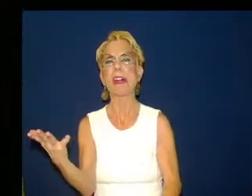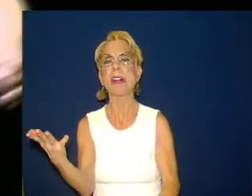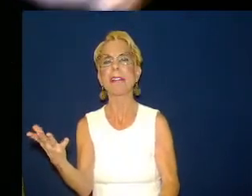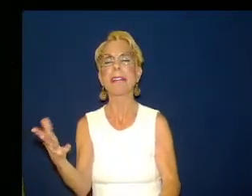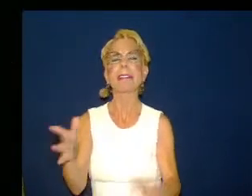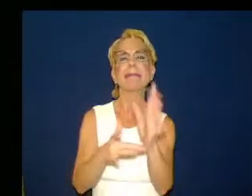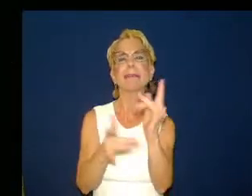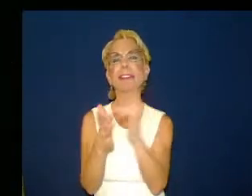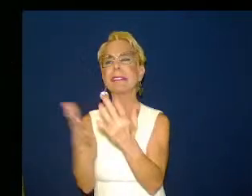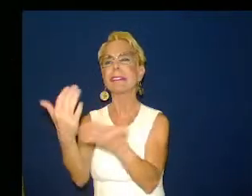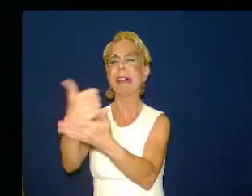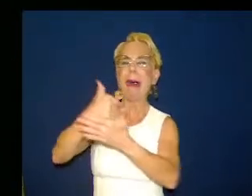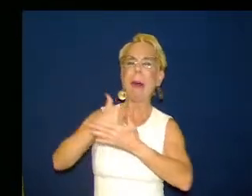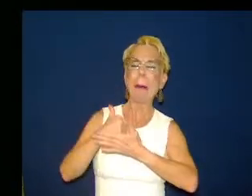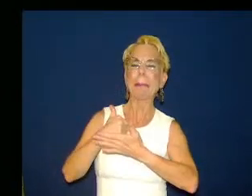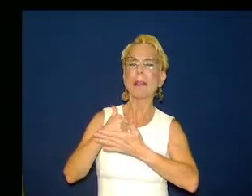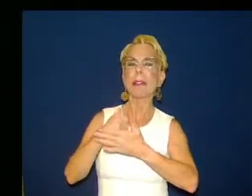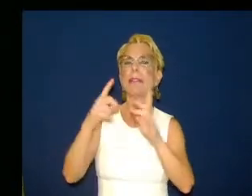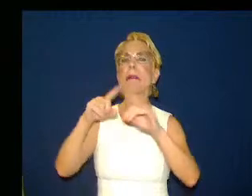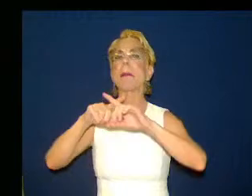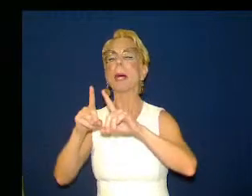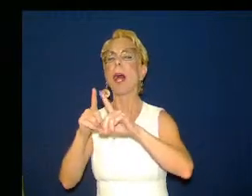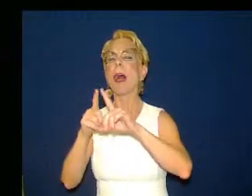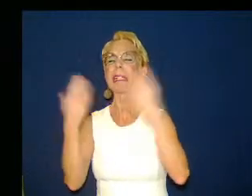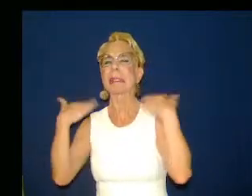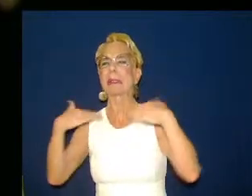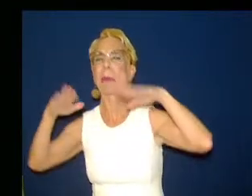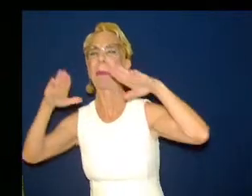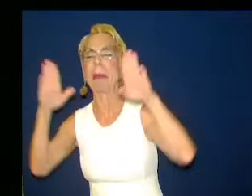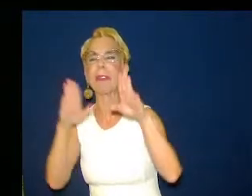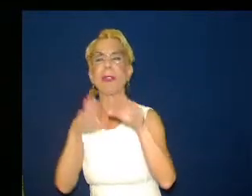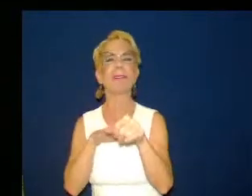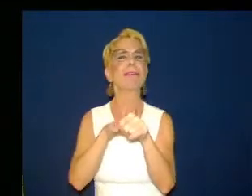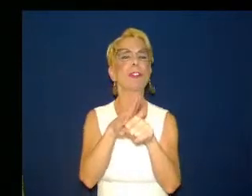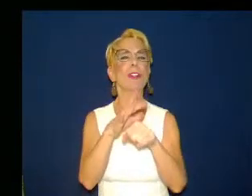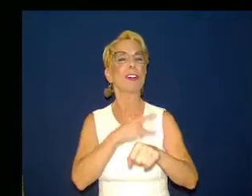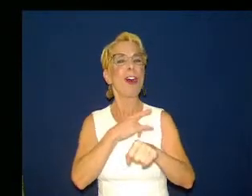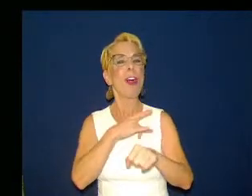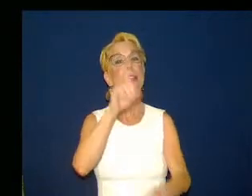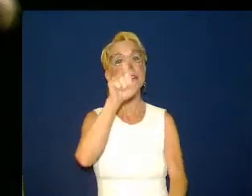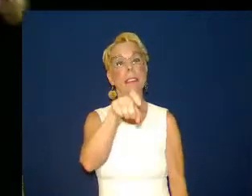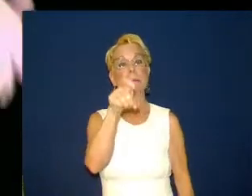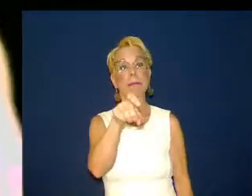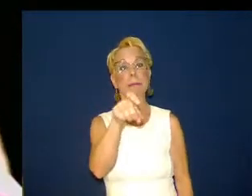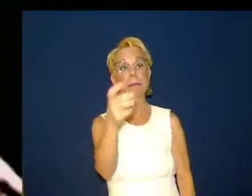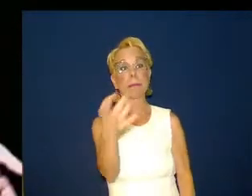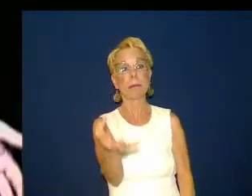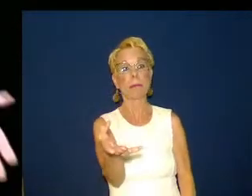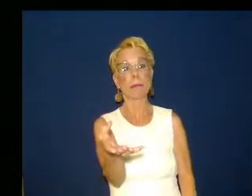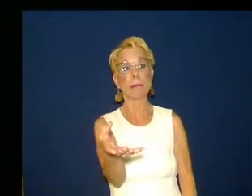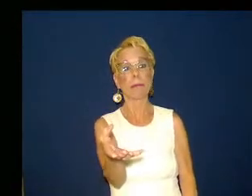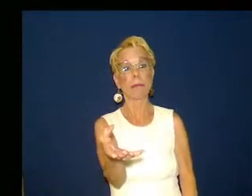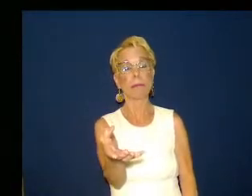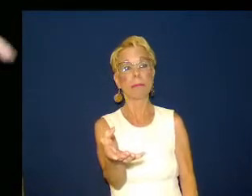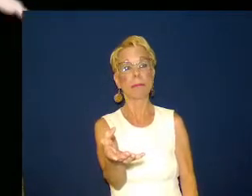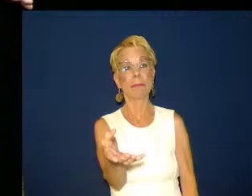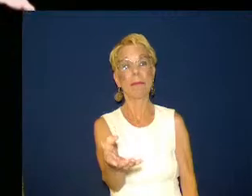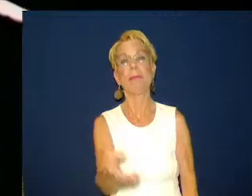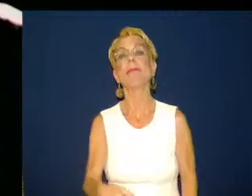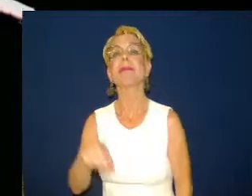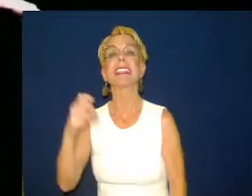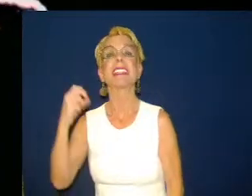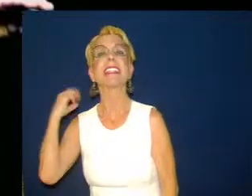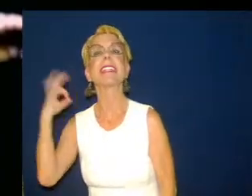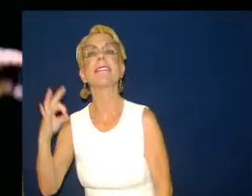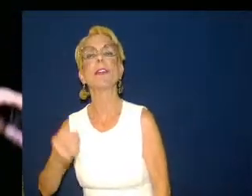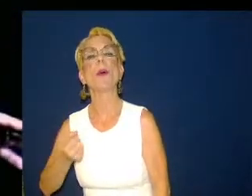and I'm going to say, God, let's do this again. Let's start over. Isaiah 1:19 says, if you are willing and